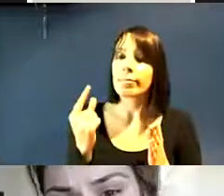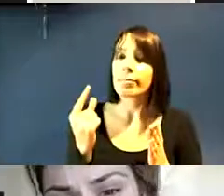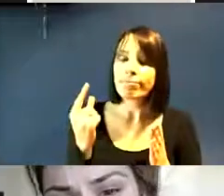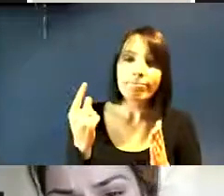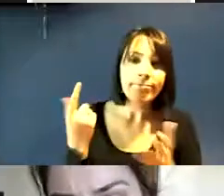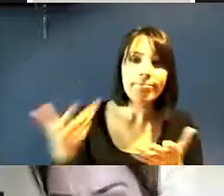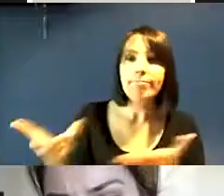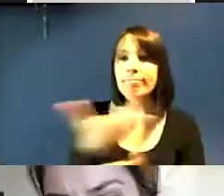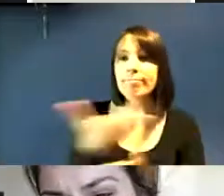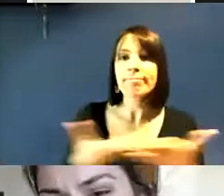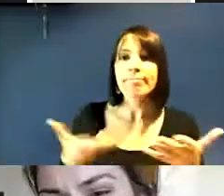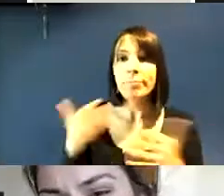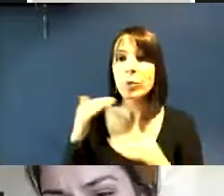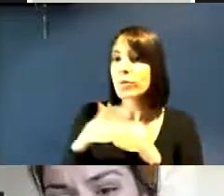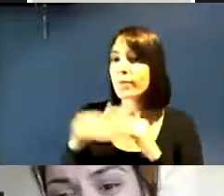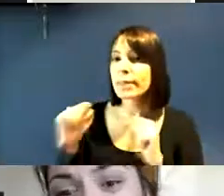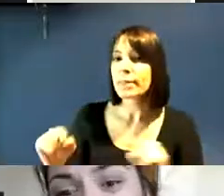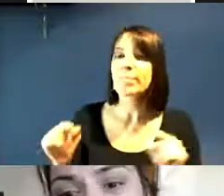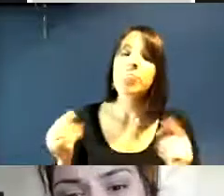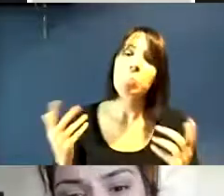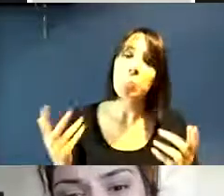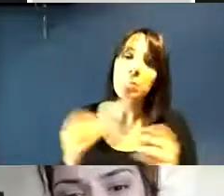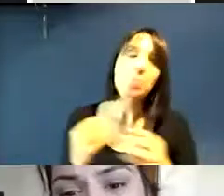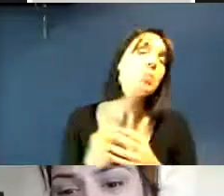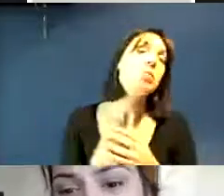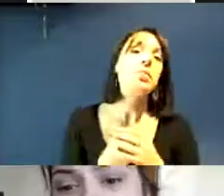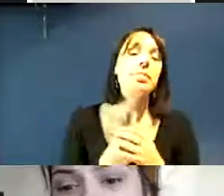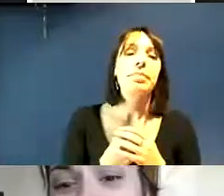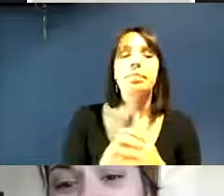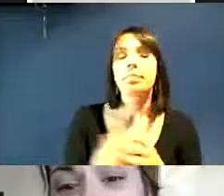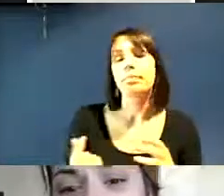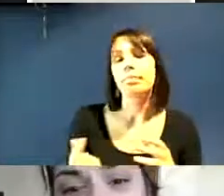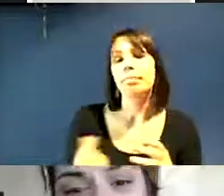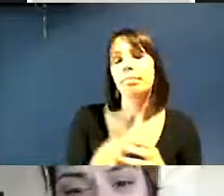we can do this kind of by